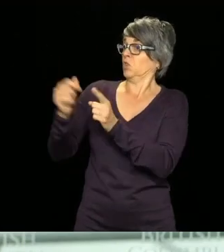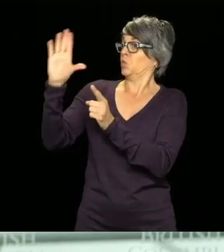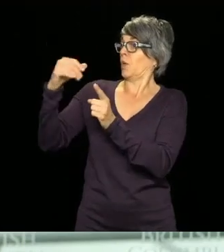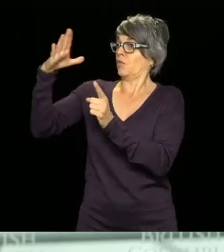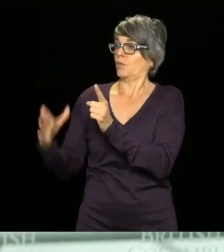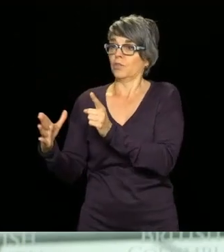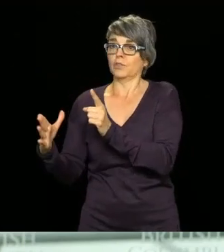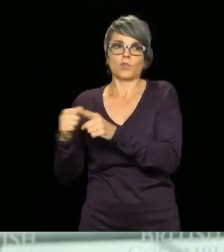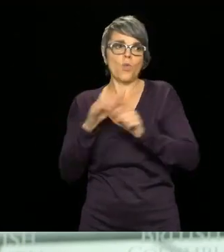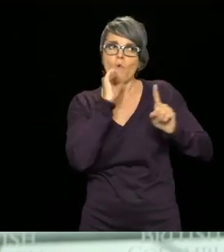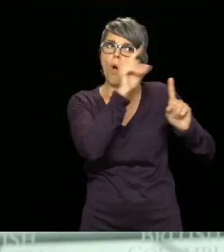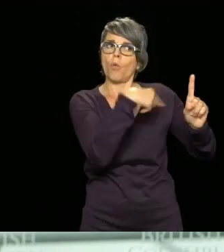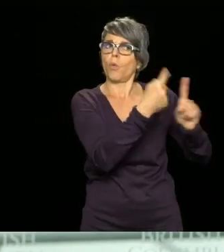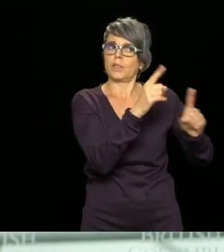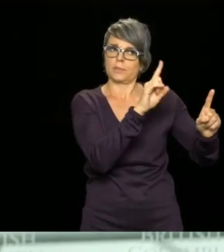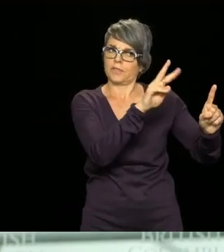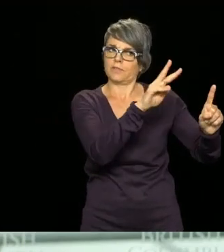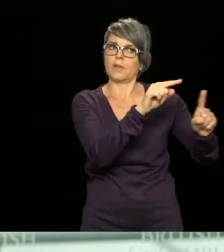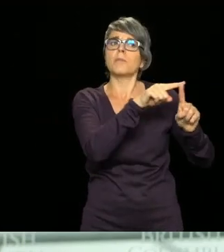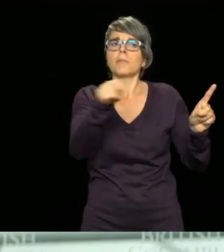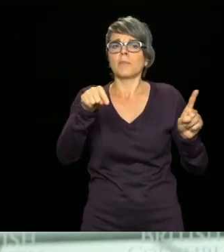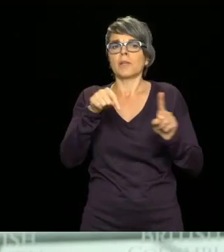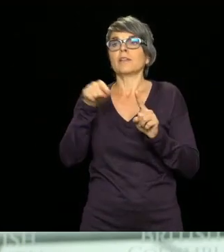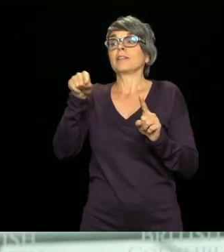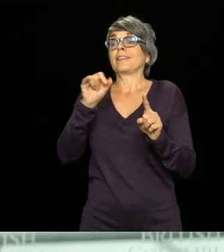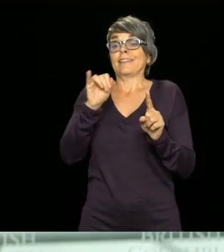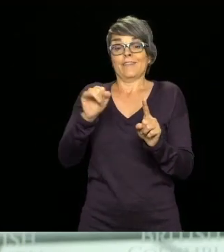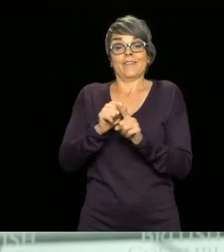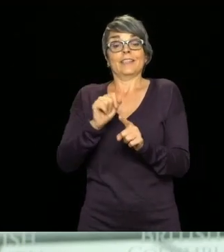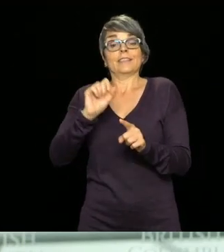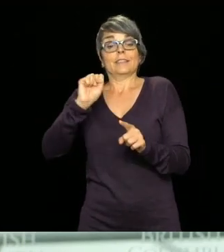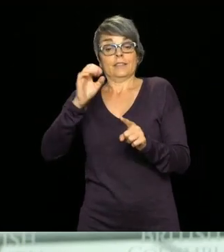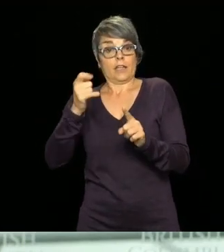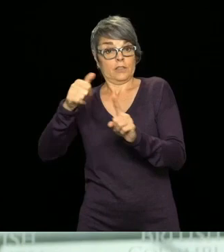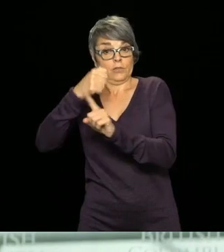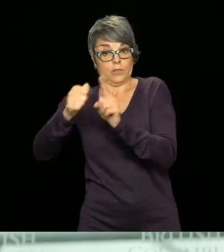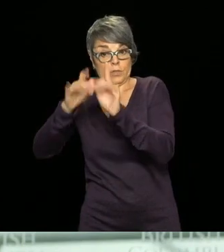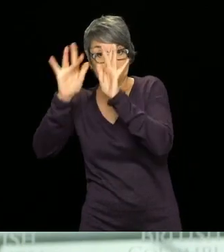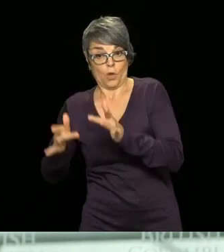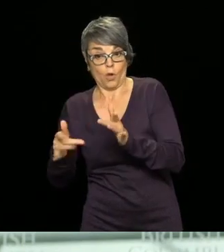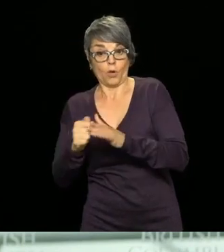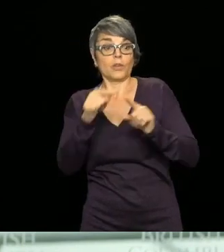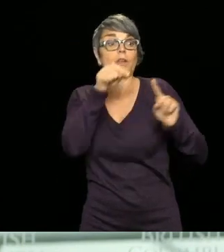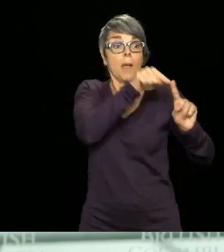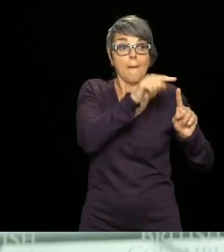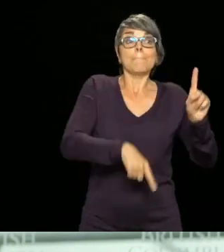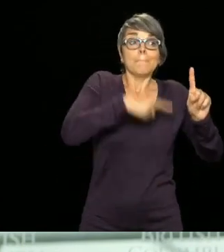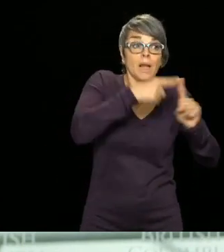committed within an intimate relationship, it's considered a very serious act.